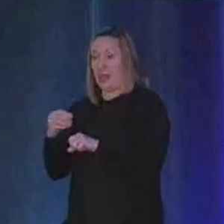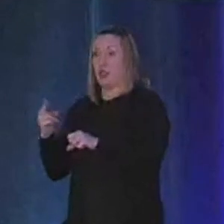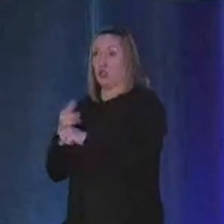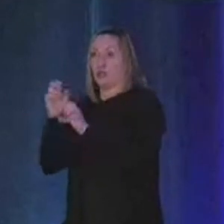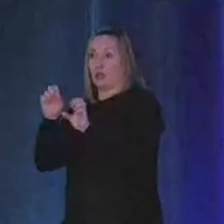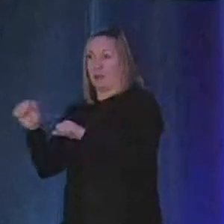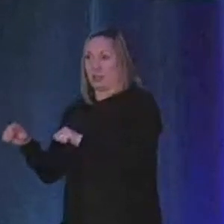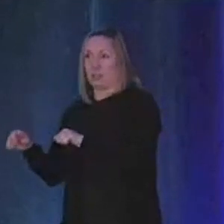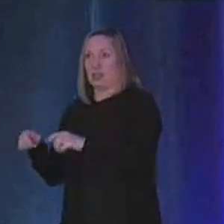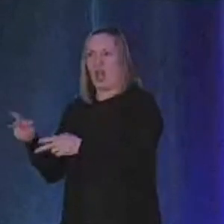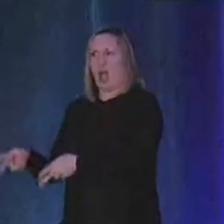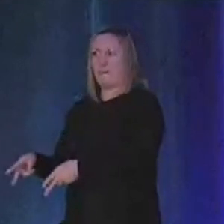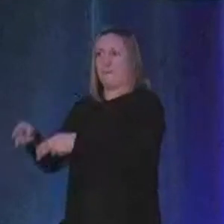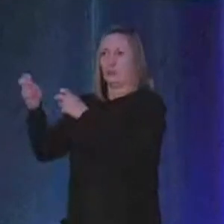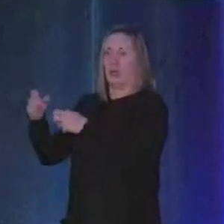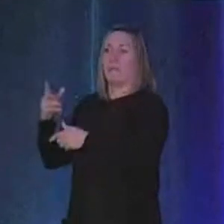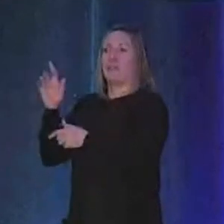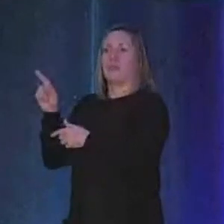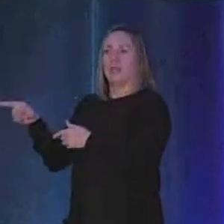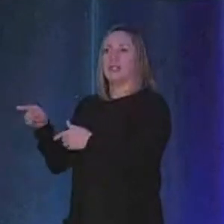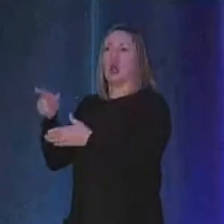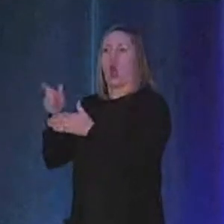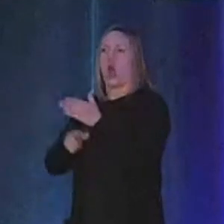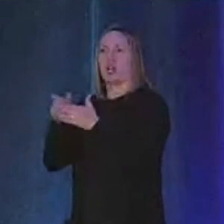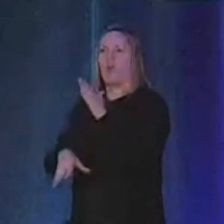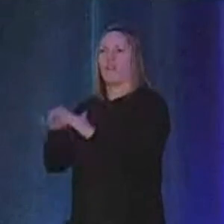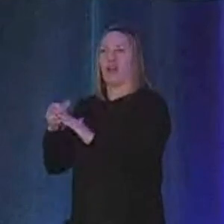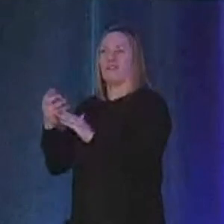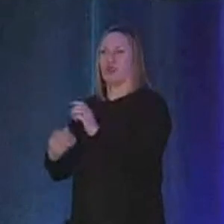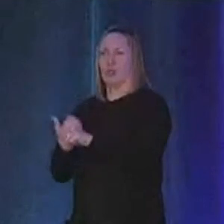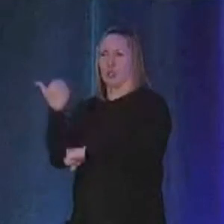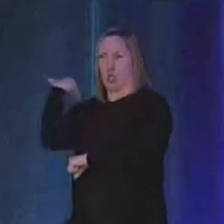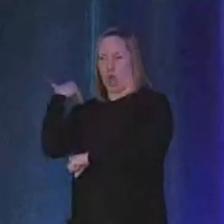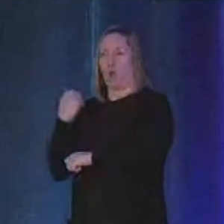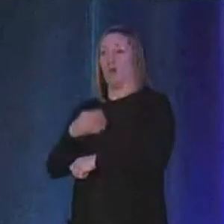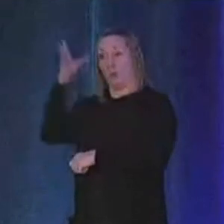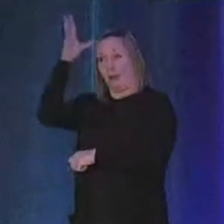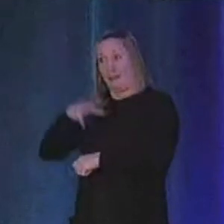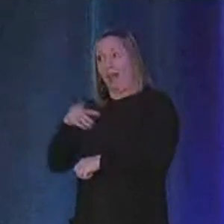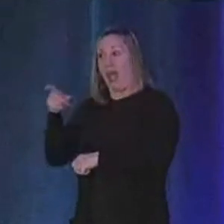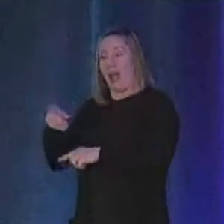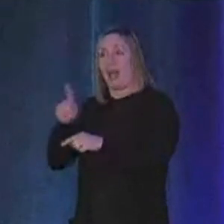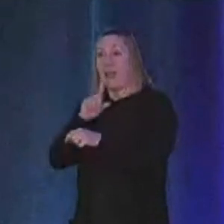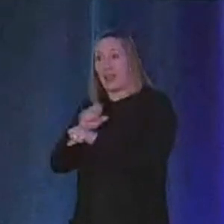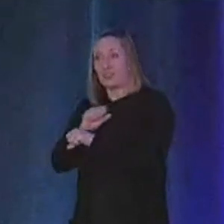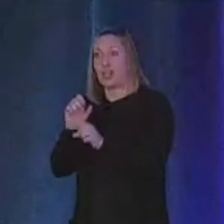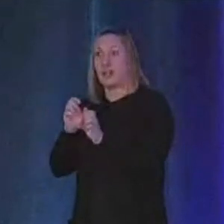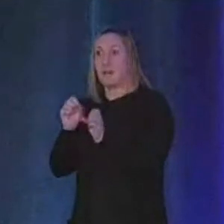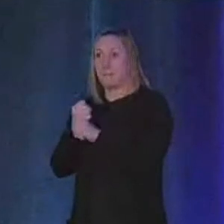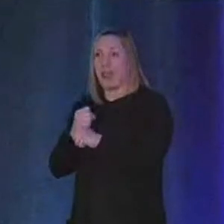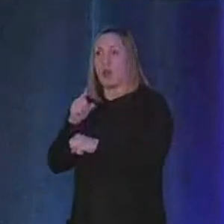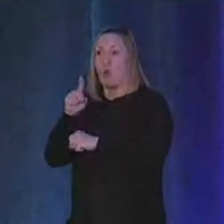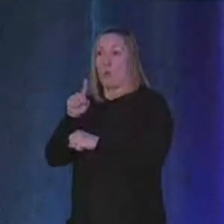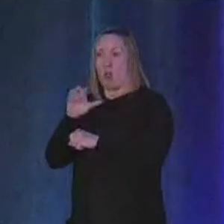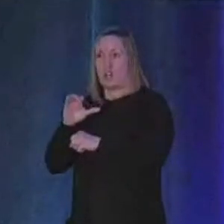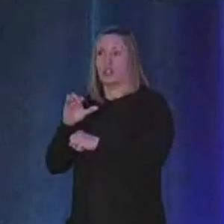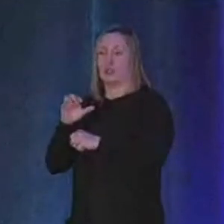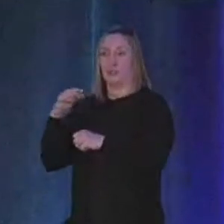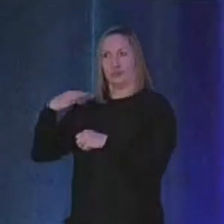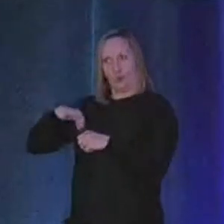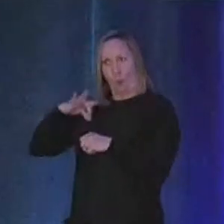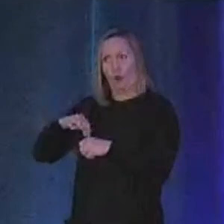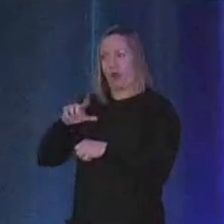up this article that we found a few years ago where a guy actually like made a 100 Lighthouse score site that was straight up